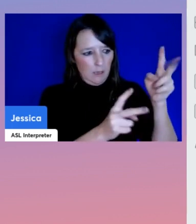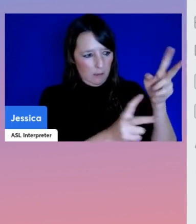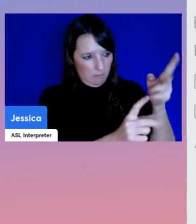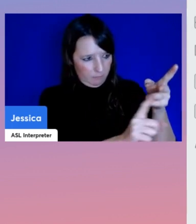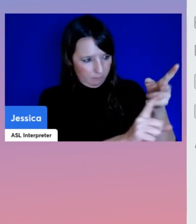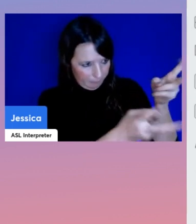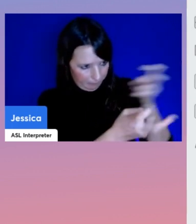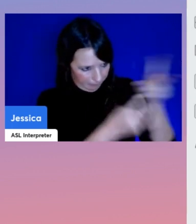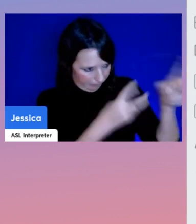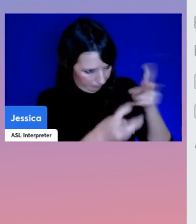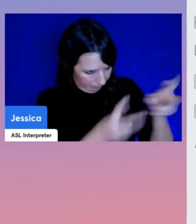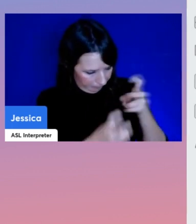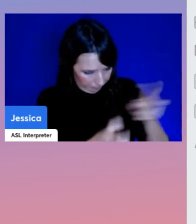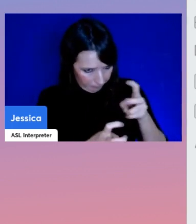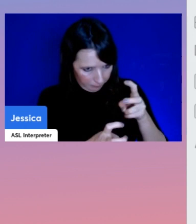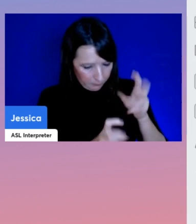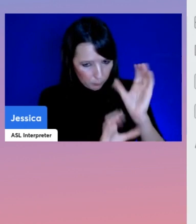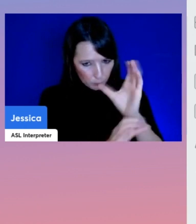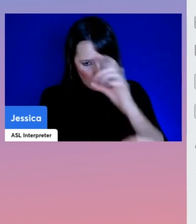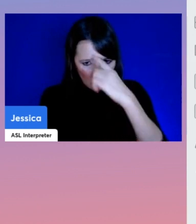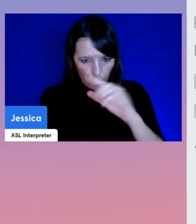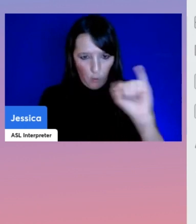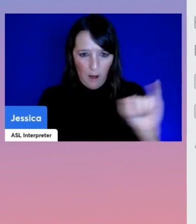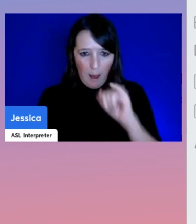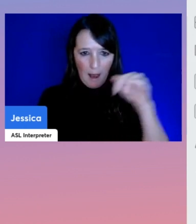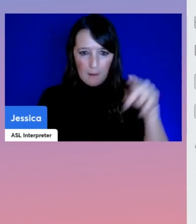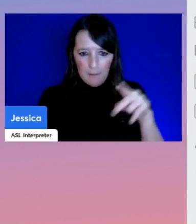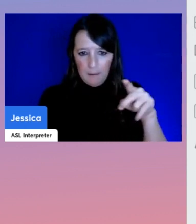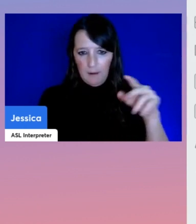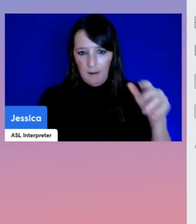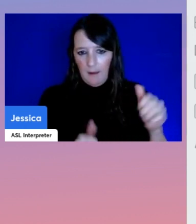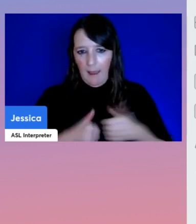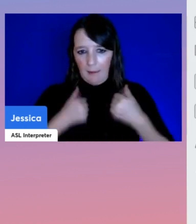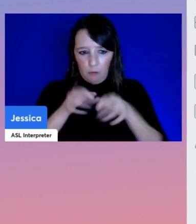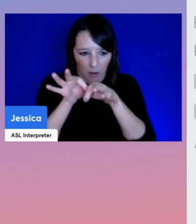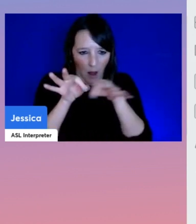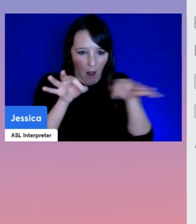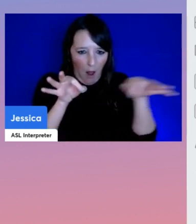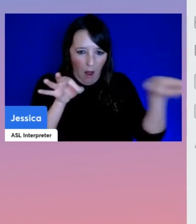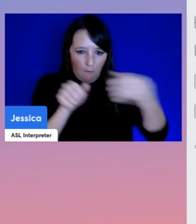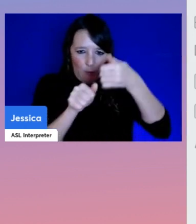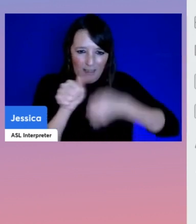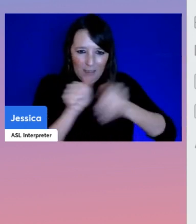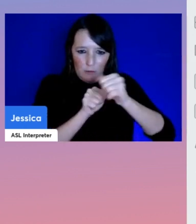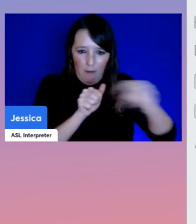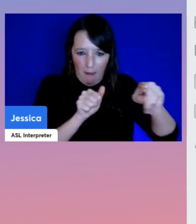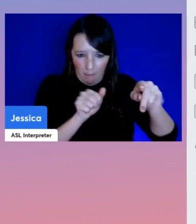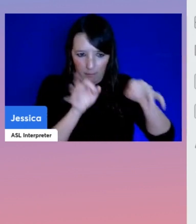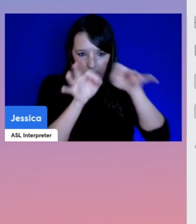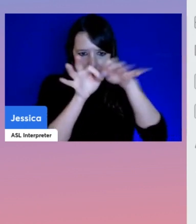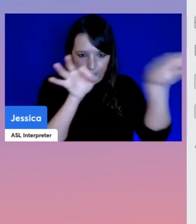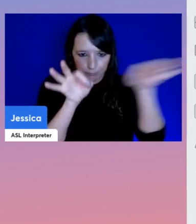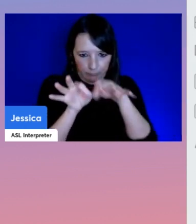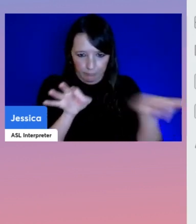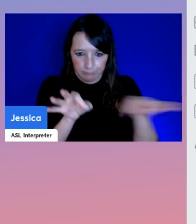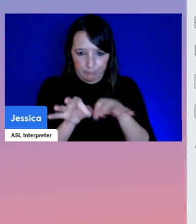IP address, basically, of each of the applications. And then it's outputting the IP addresses.